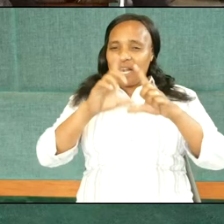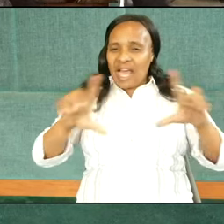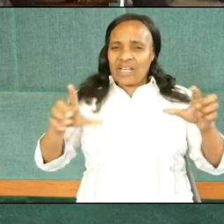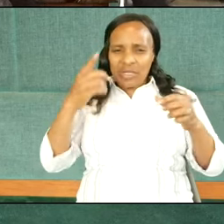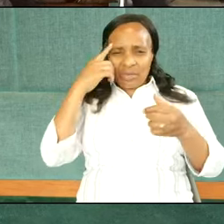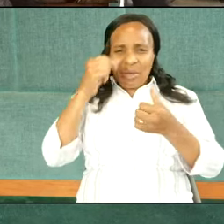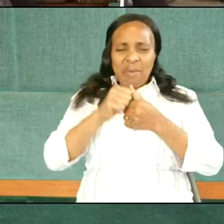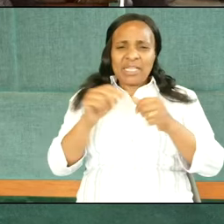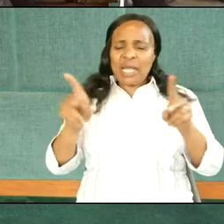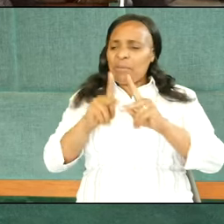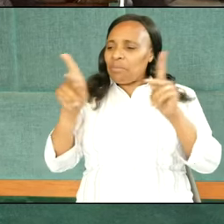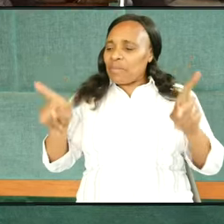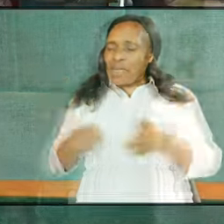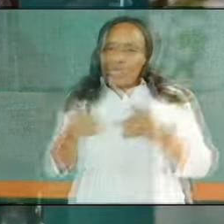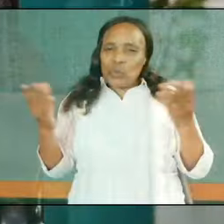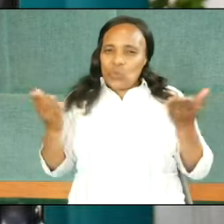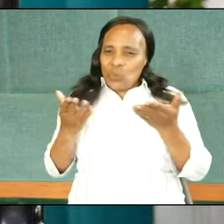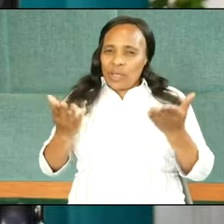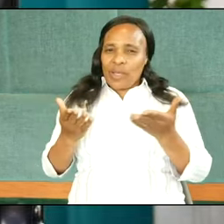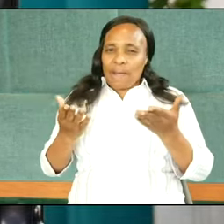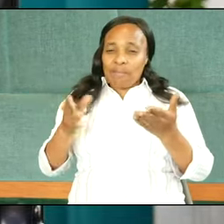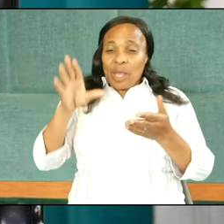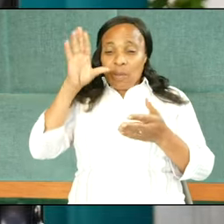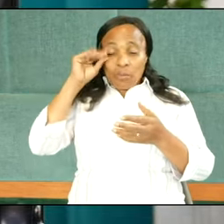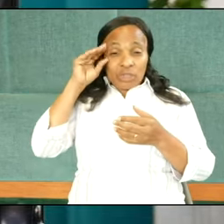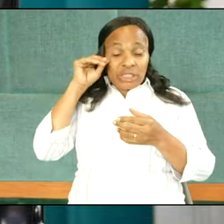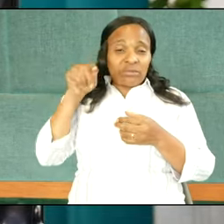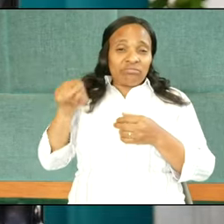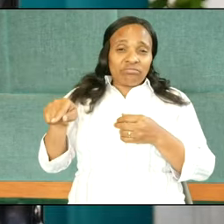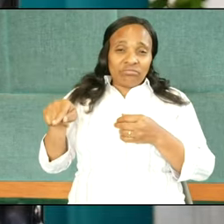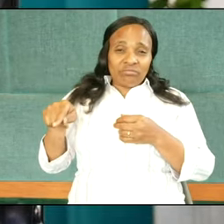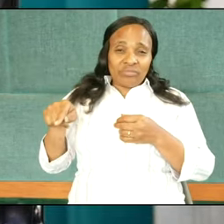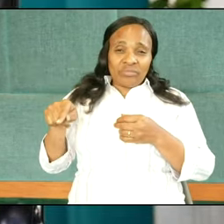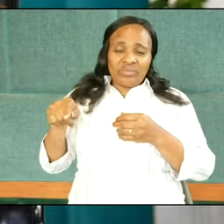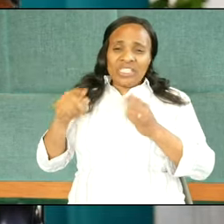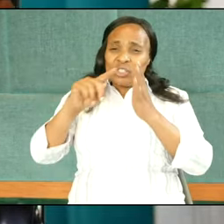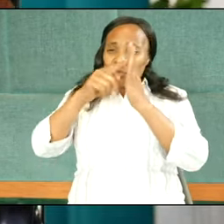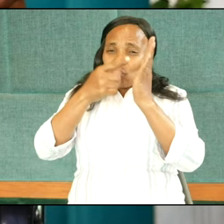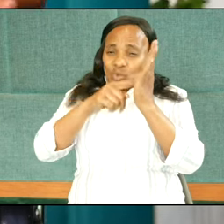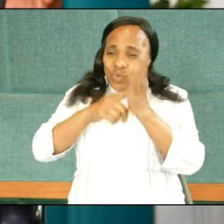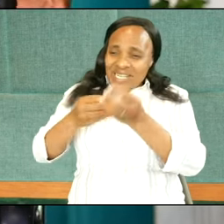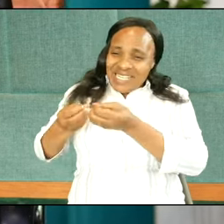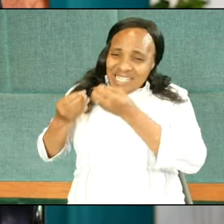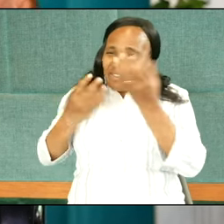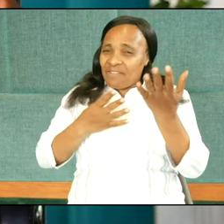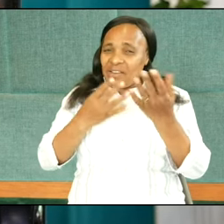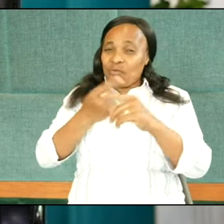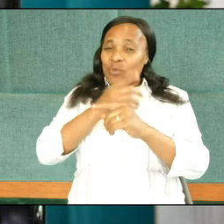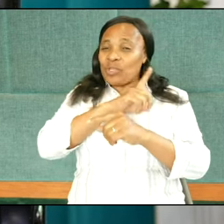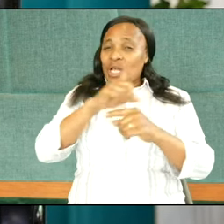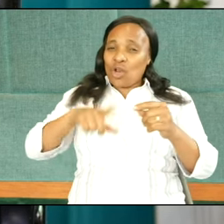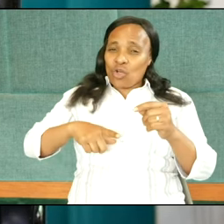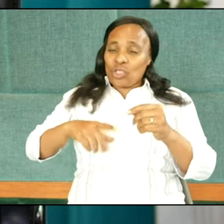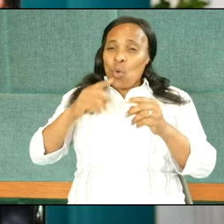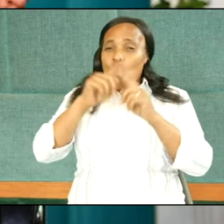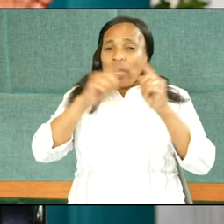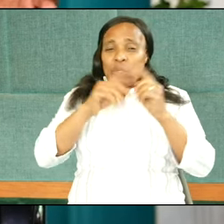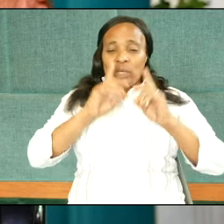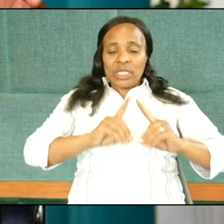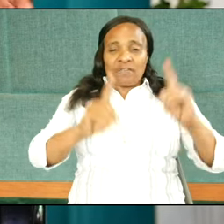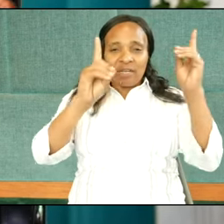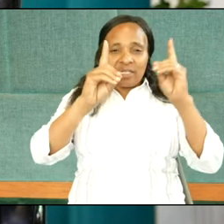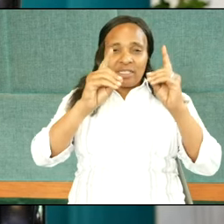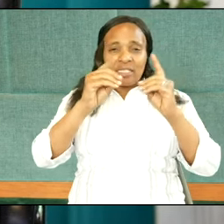realize that there is a place whereby Moses, the instructions that he had been given when he was delivering the Israelites